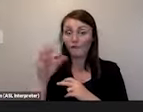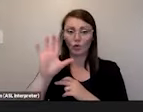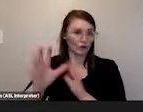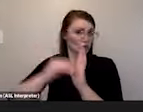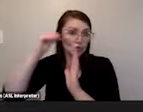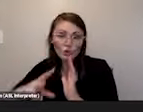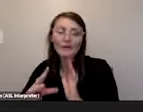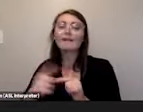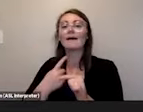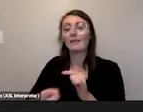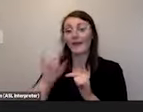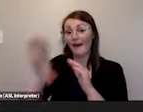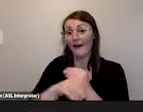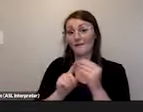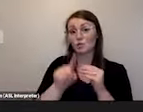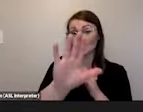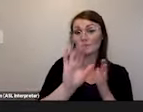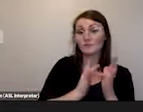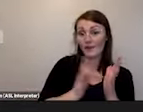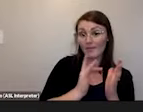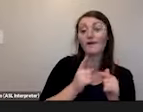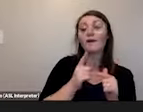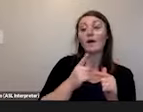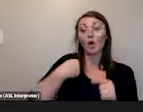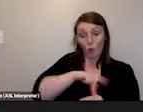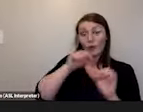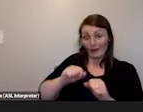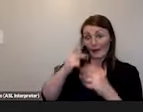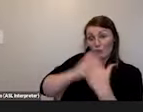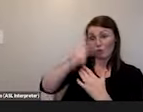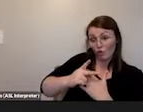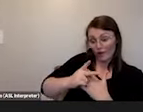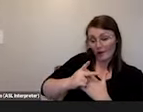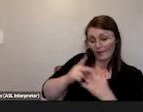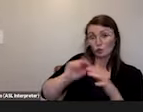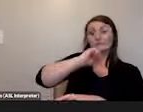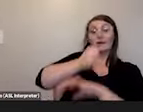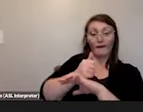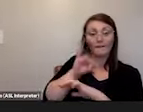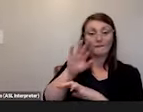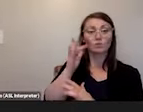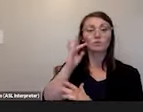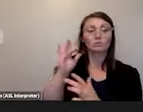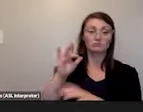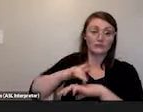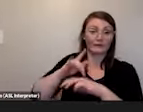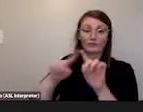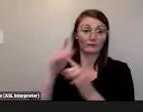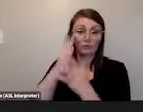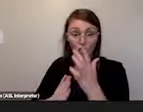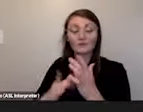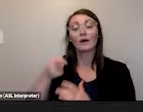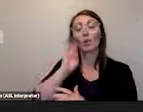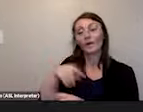on this tablet, and you could program it so that when you touch different parts, it would tell you different information. It could even make